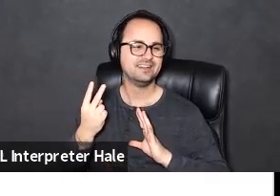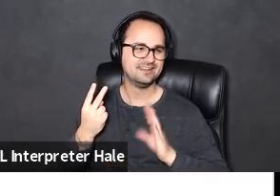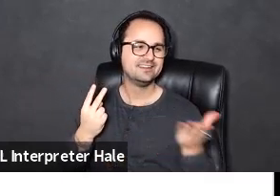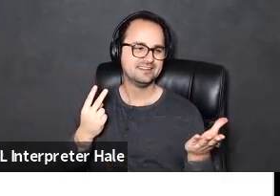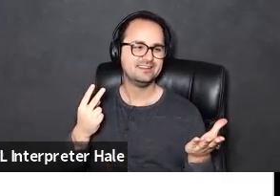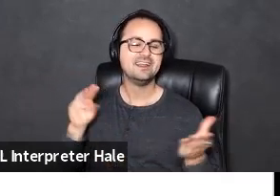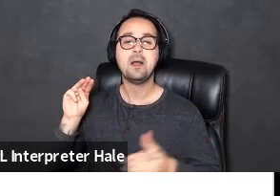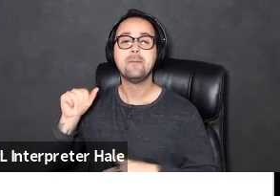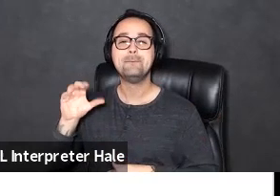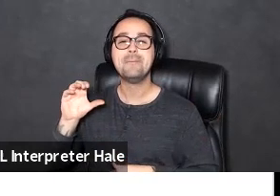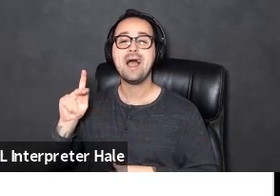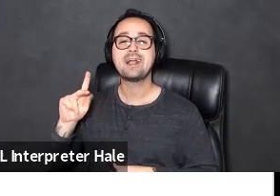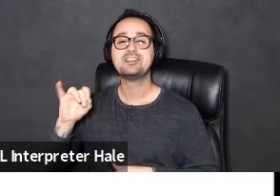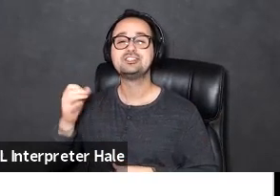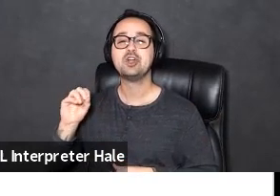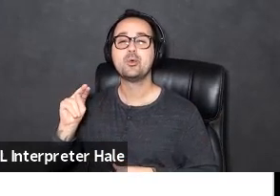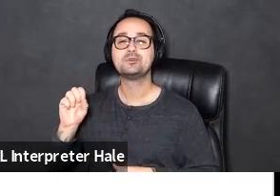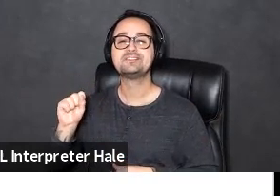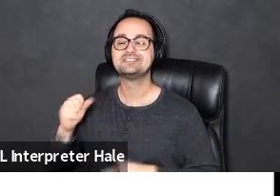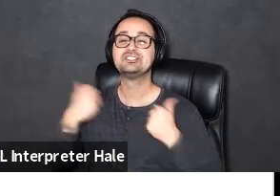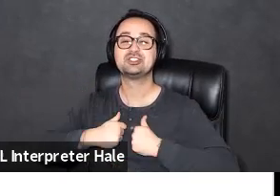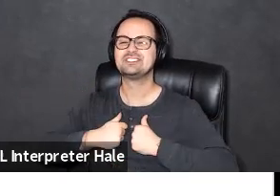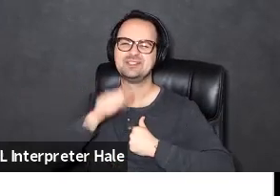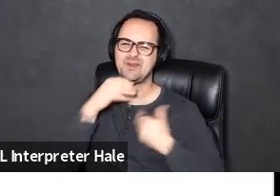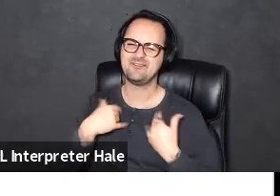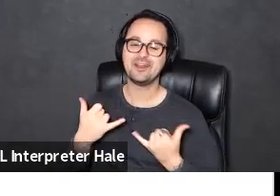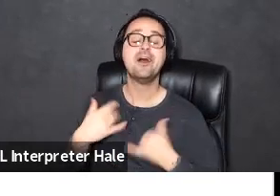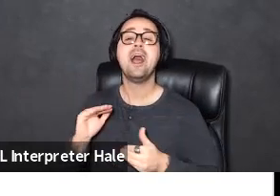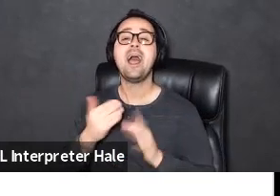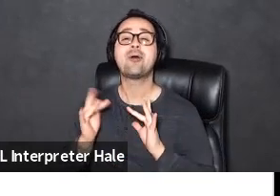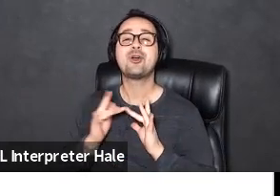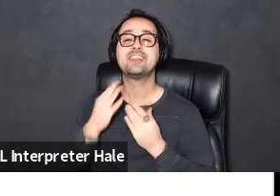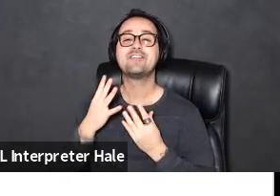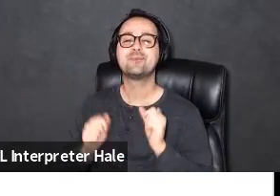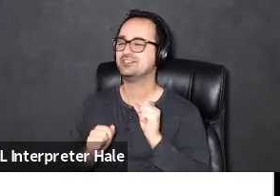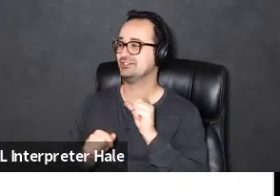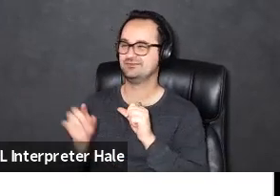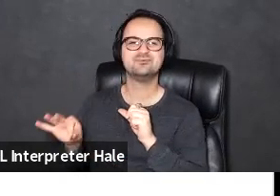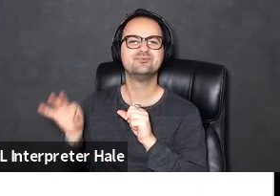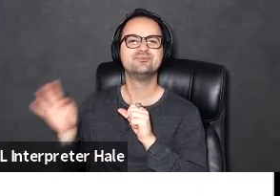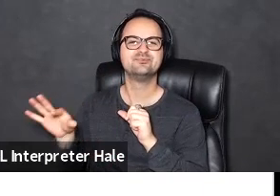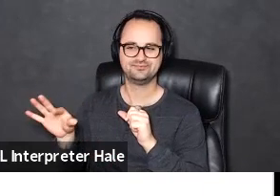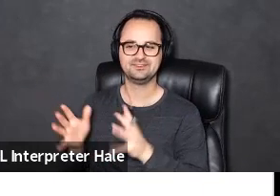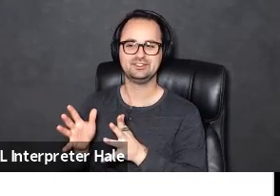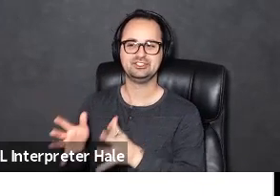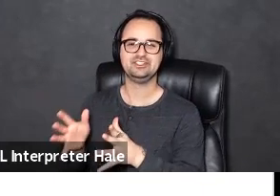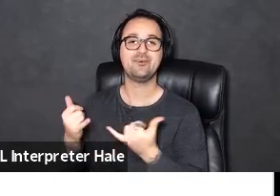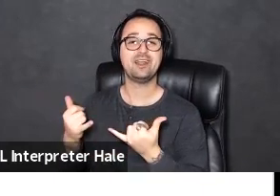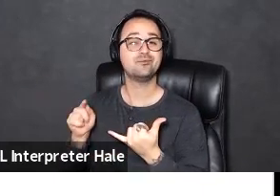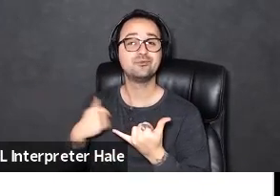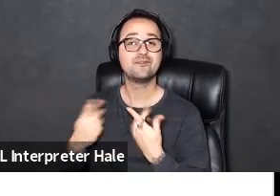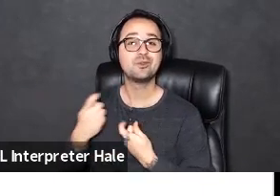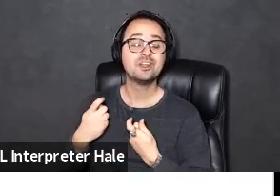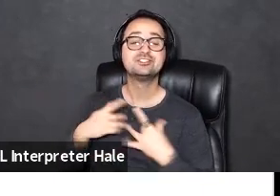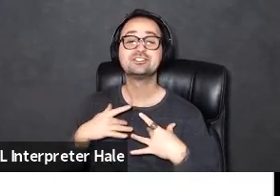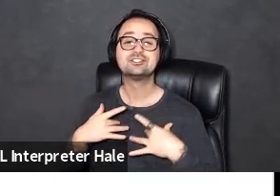Jones jerseys right now. So we're a little bit tight on that. But our contact information should be dropped in the chat box so that if you ever have any questions or